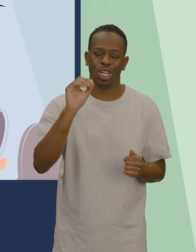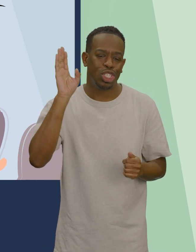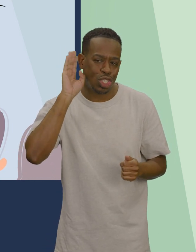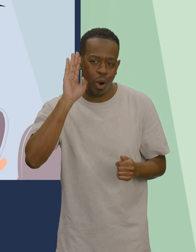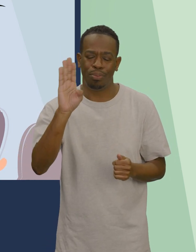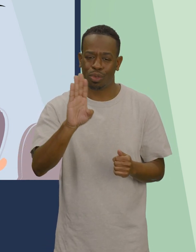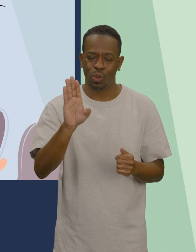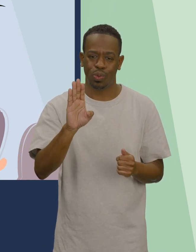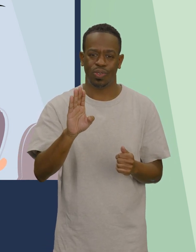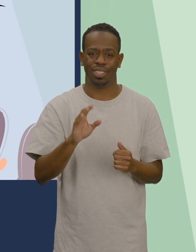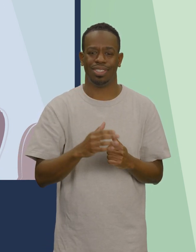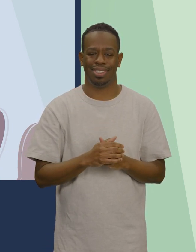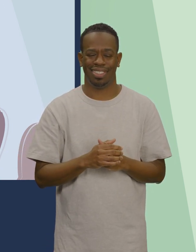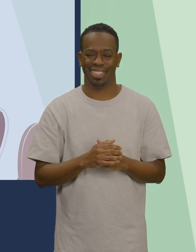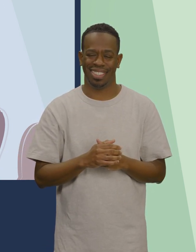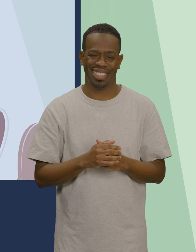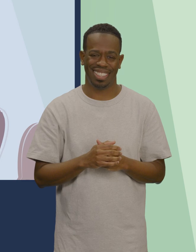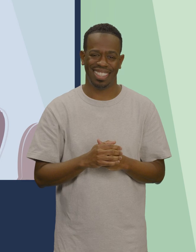with Robin and our dog Bruce.